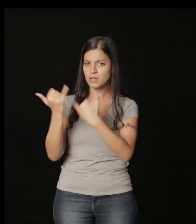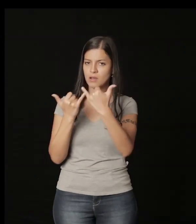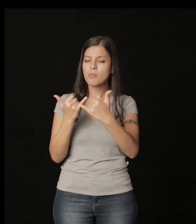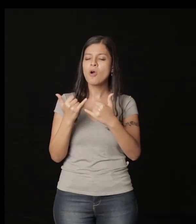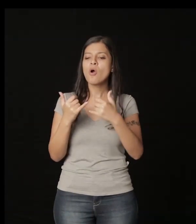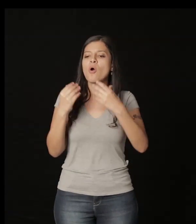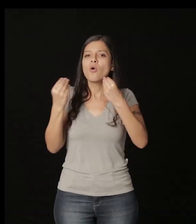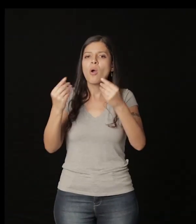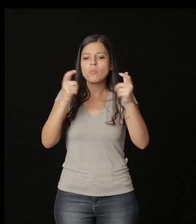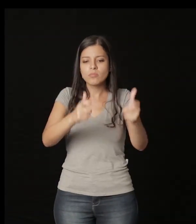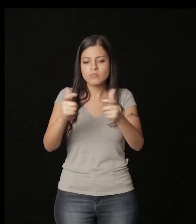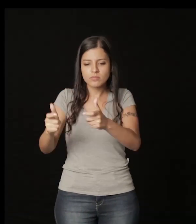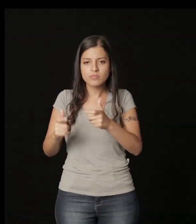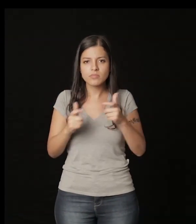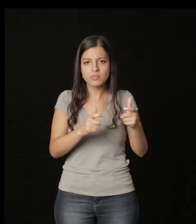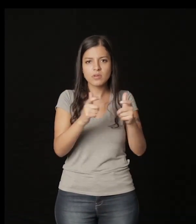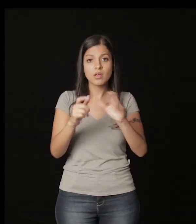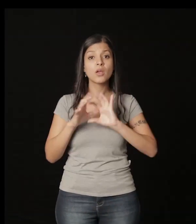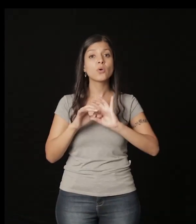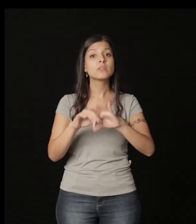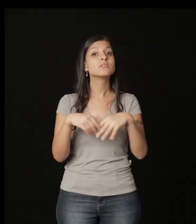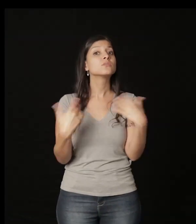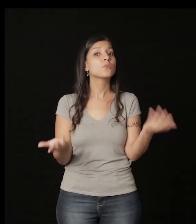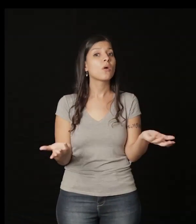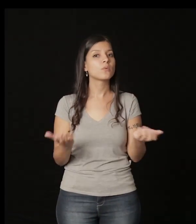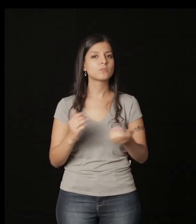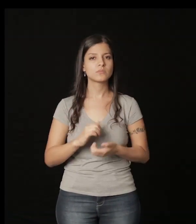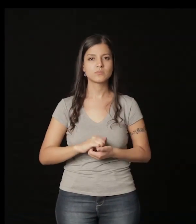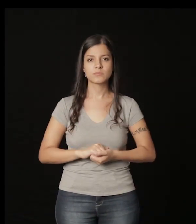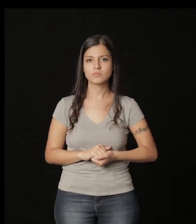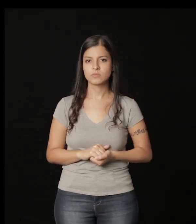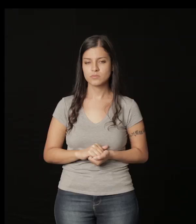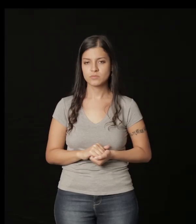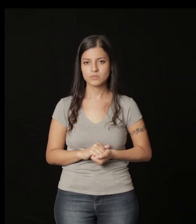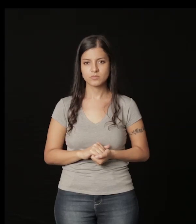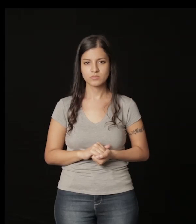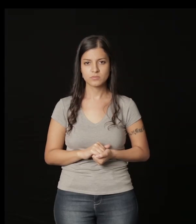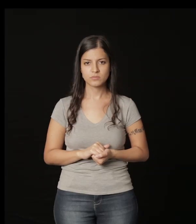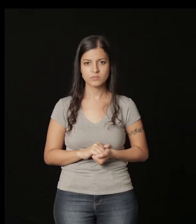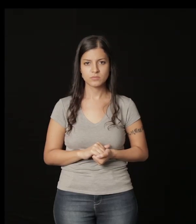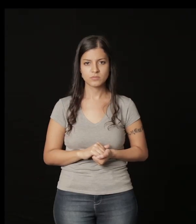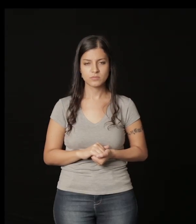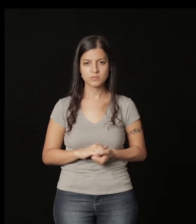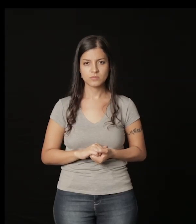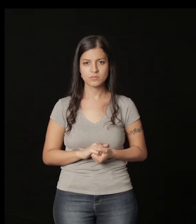lot with where we place things and the context.